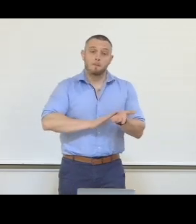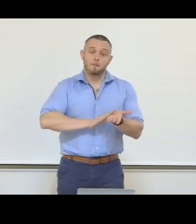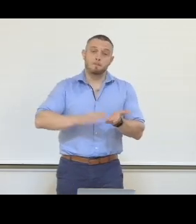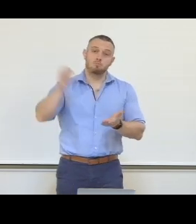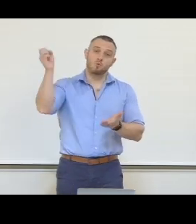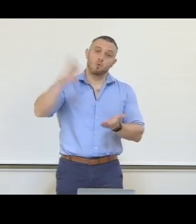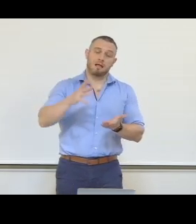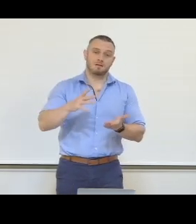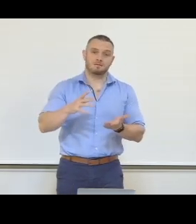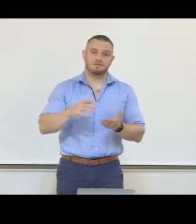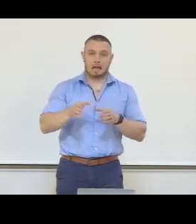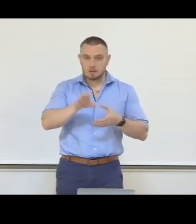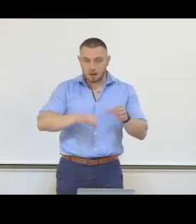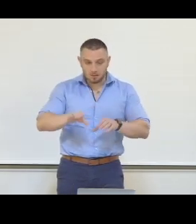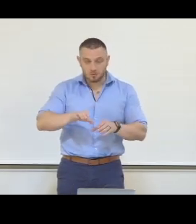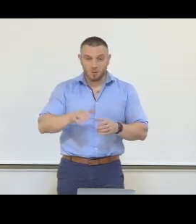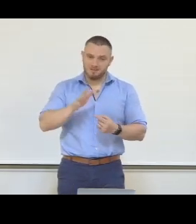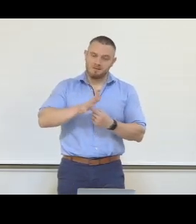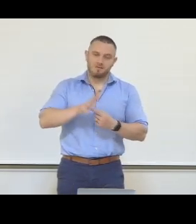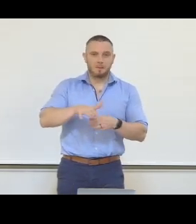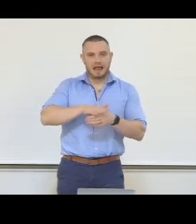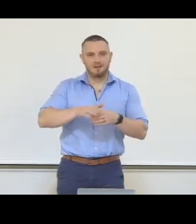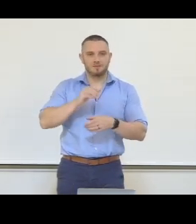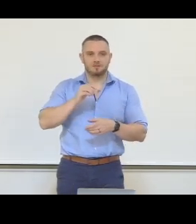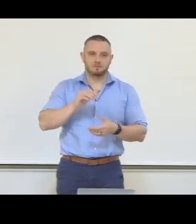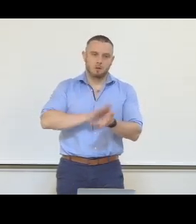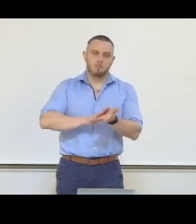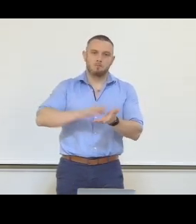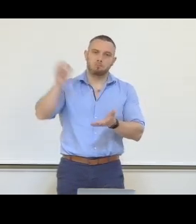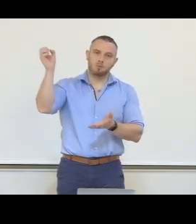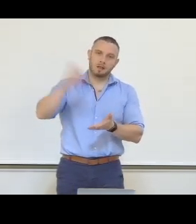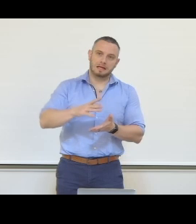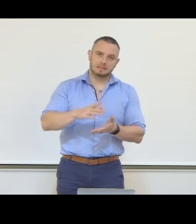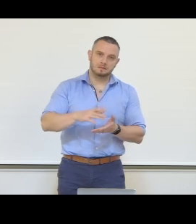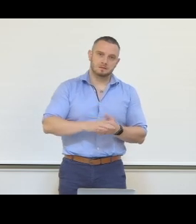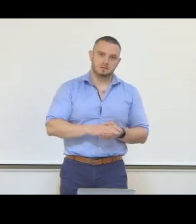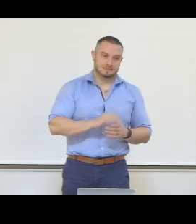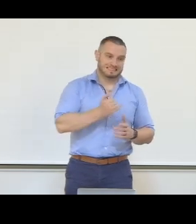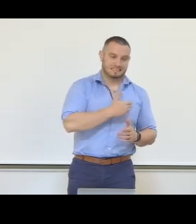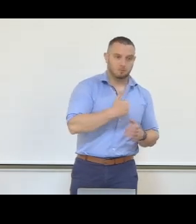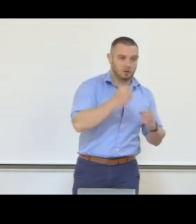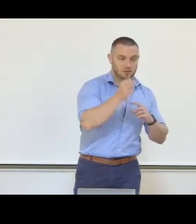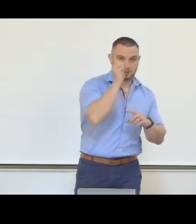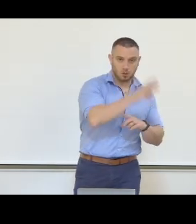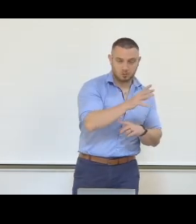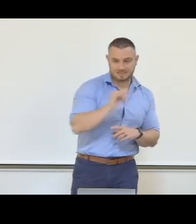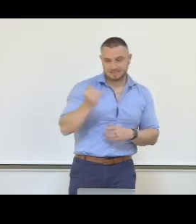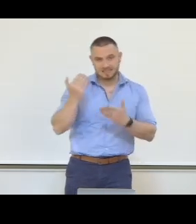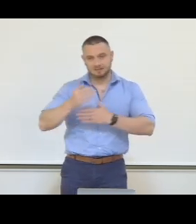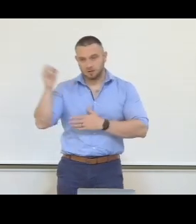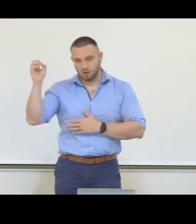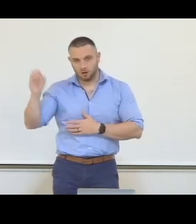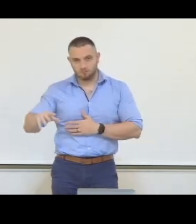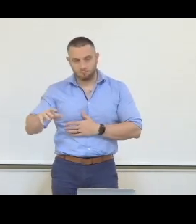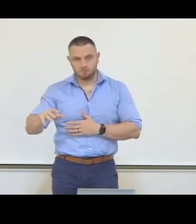everywhere in the main areas, and it was switched on at 8 in the morning, switched off at 8 in the evening, and that was our reset